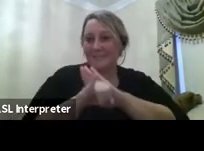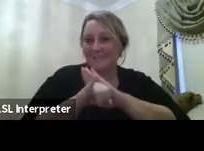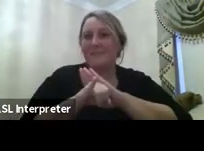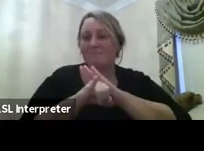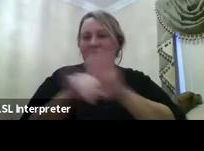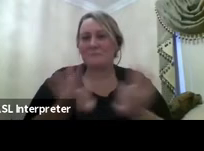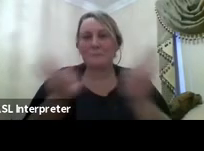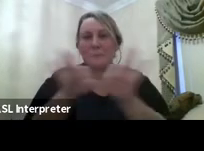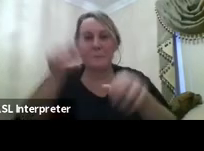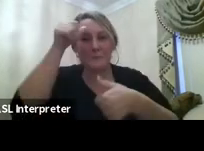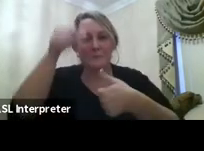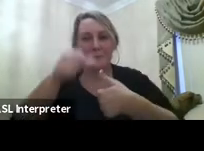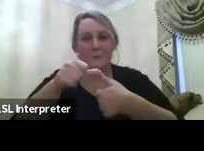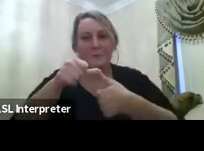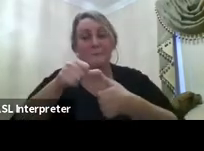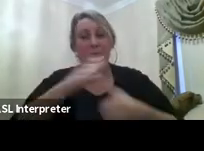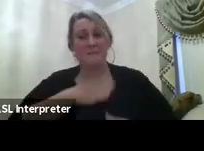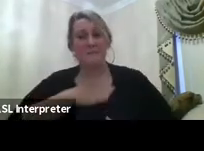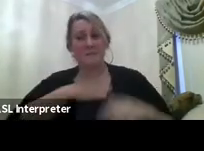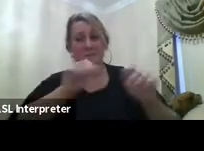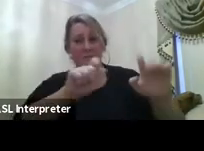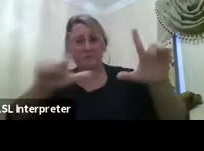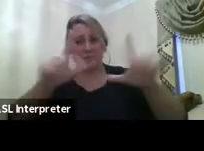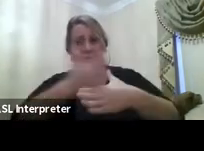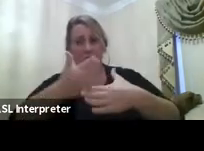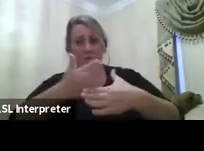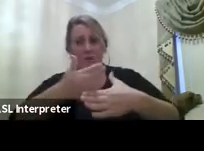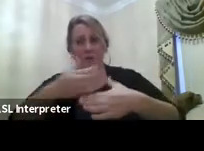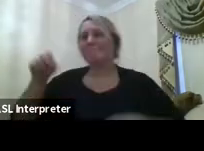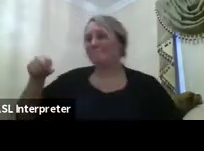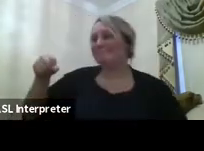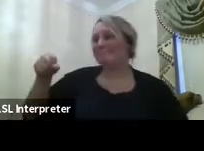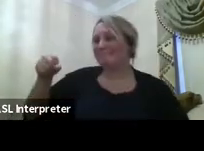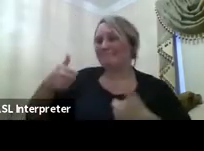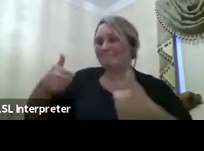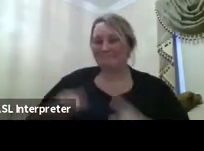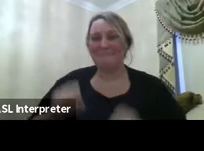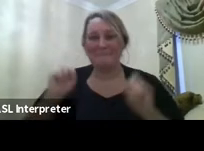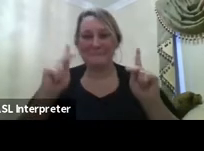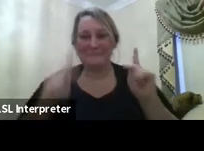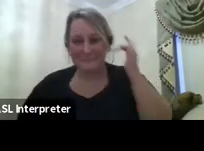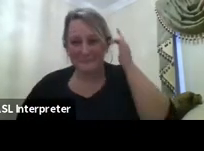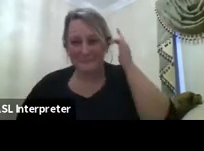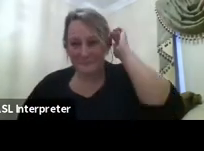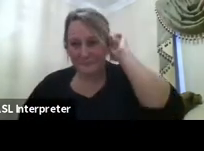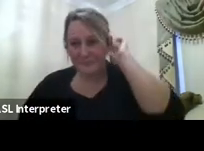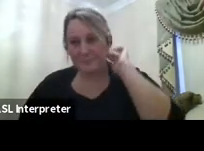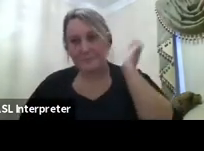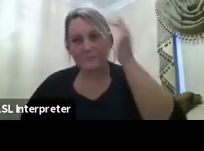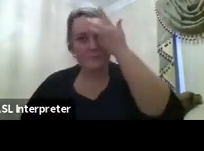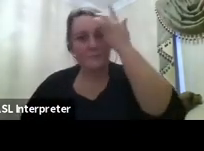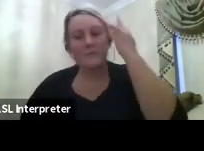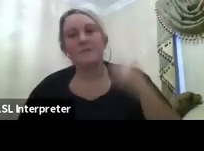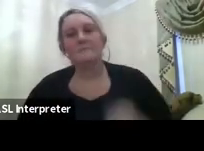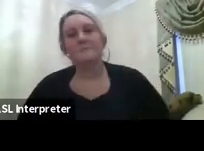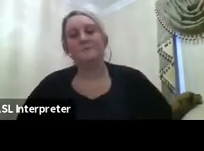Am I sharing my screen now? Yes. Okay, good. Yeah. Um, so I think that for, for me also,